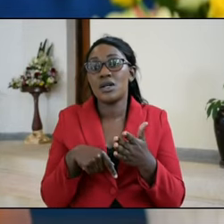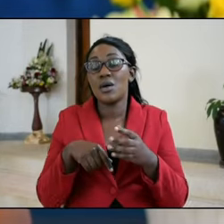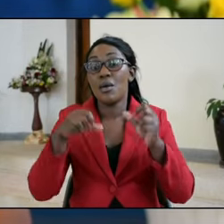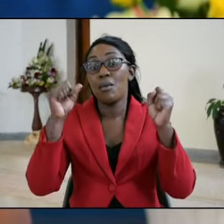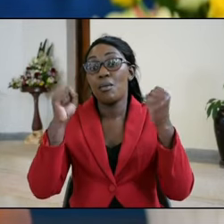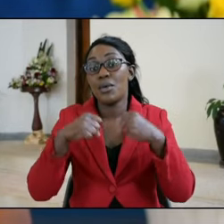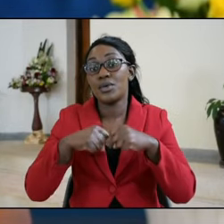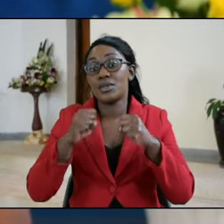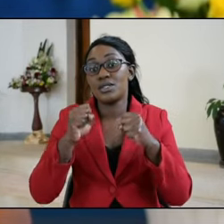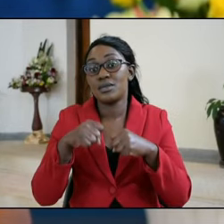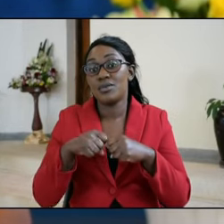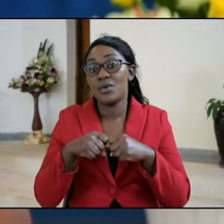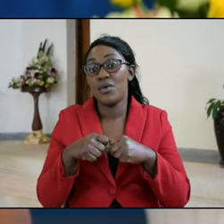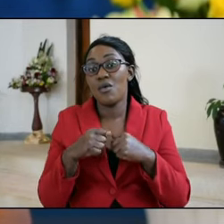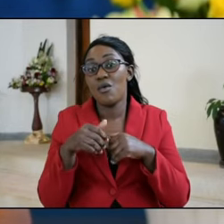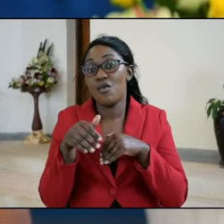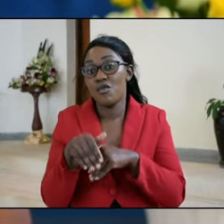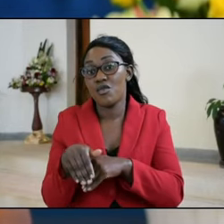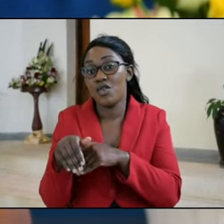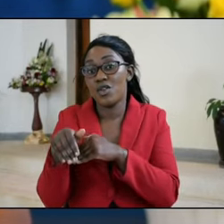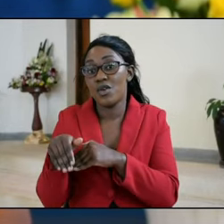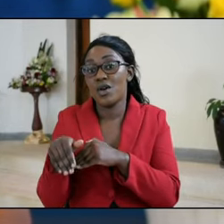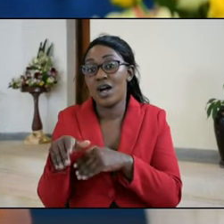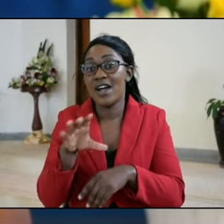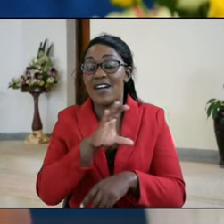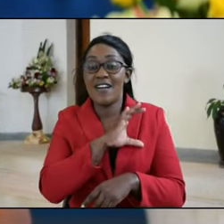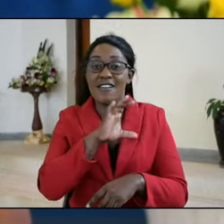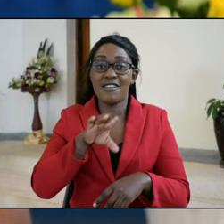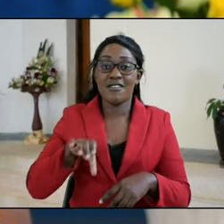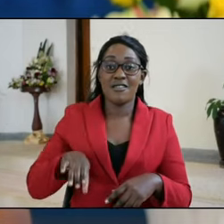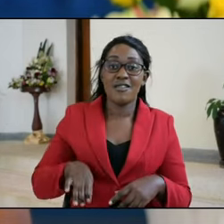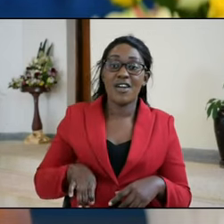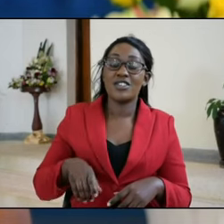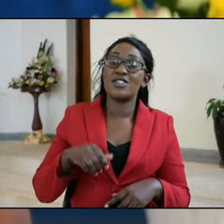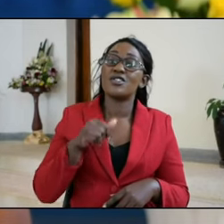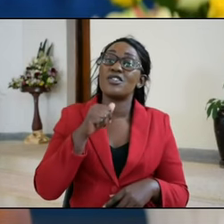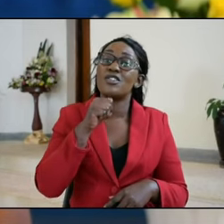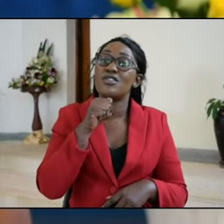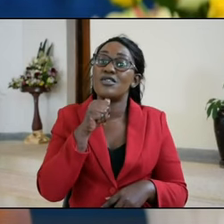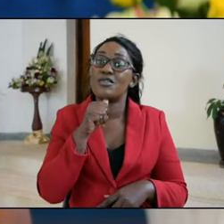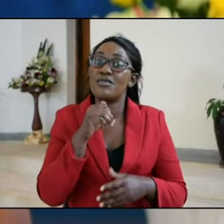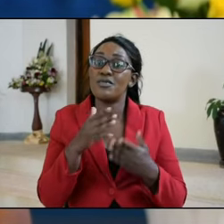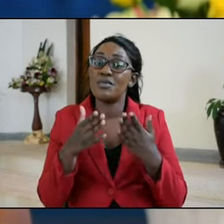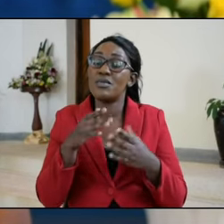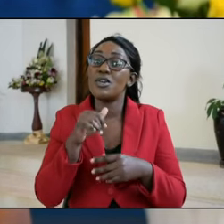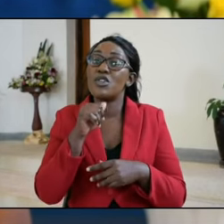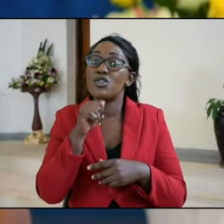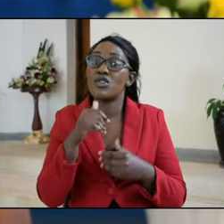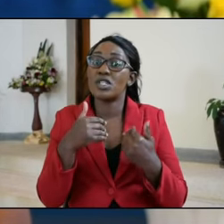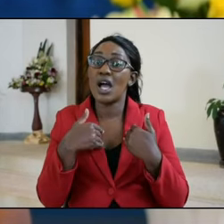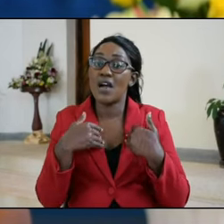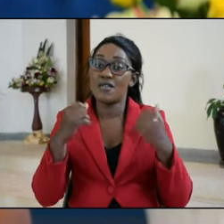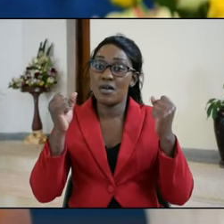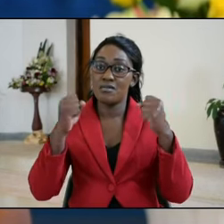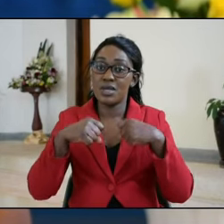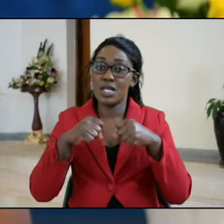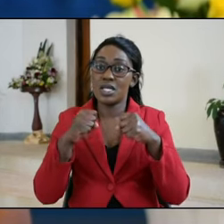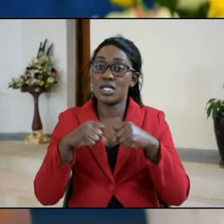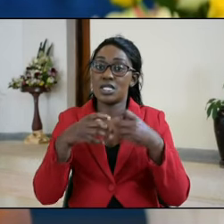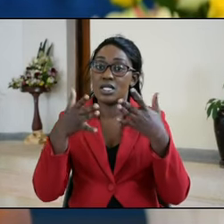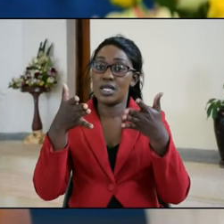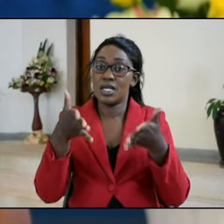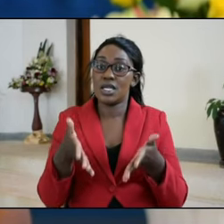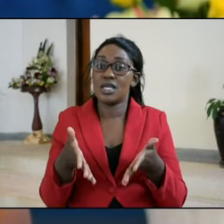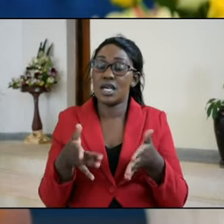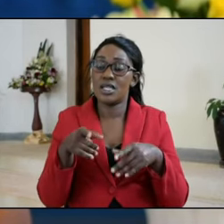to be a follower of Christ and not have the ability to hear?